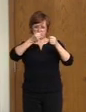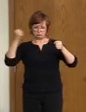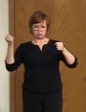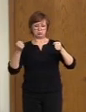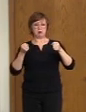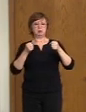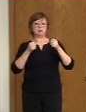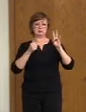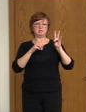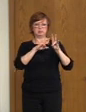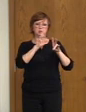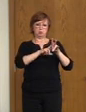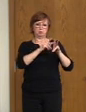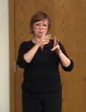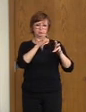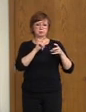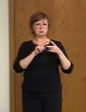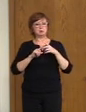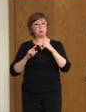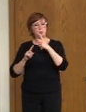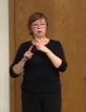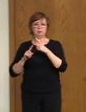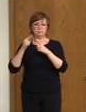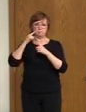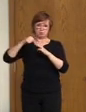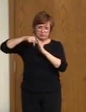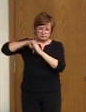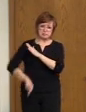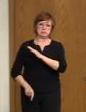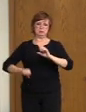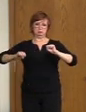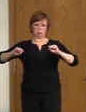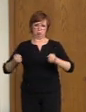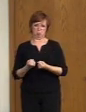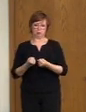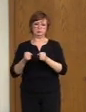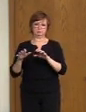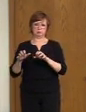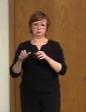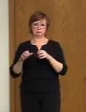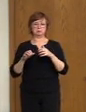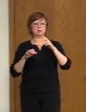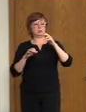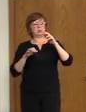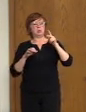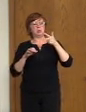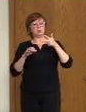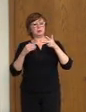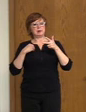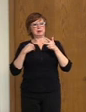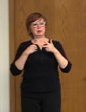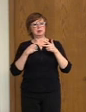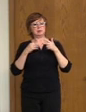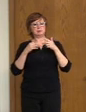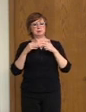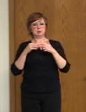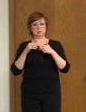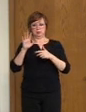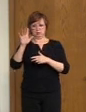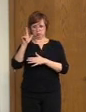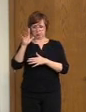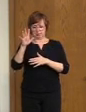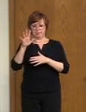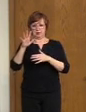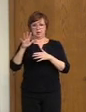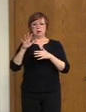Ministry of Health has also procured and is awaiting the delivery of 25 portable ultra low temperature freezers to assist with vaccine shipments